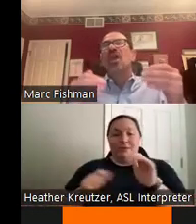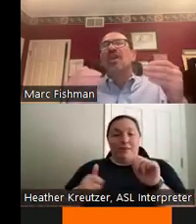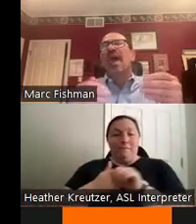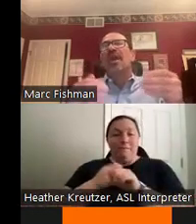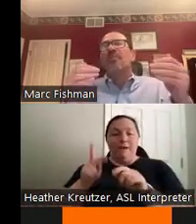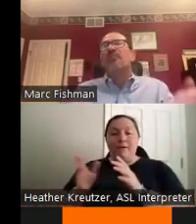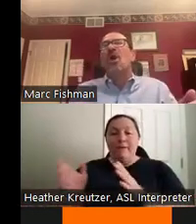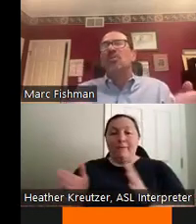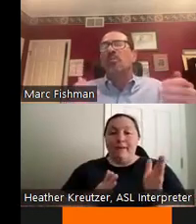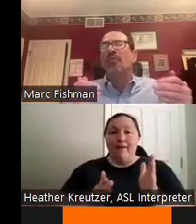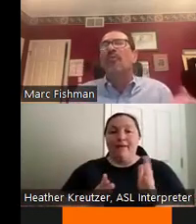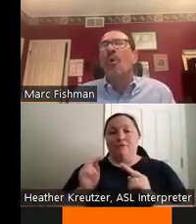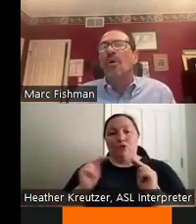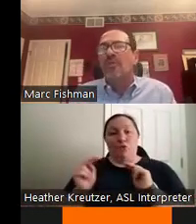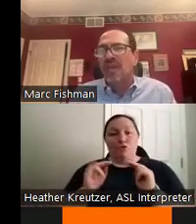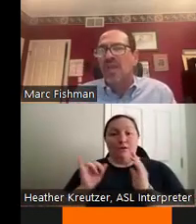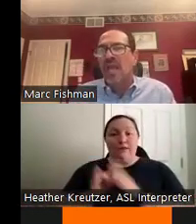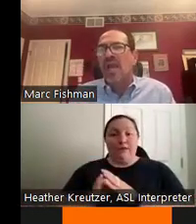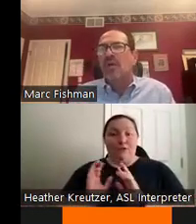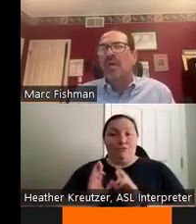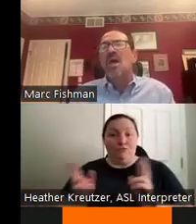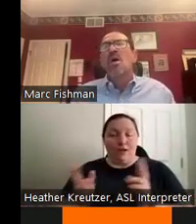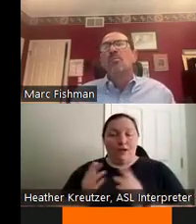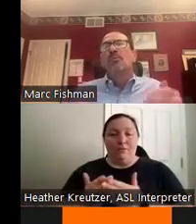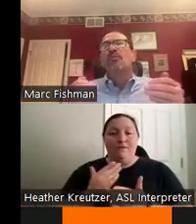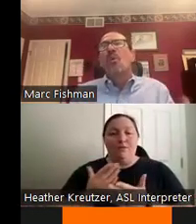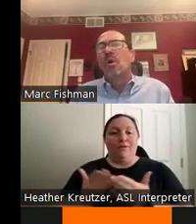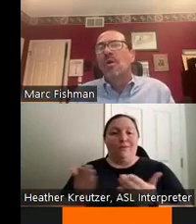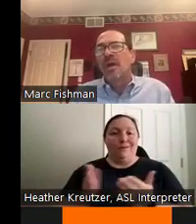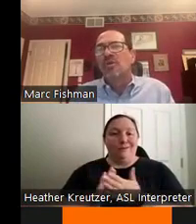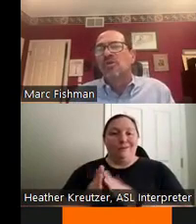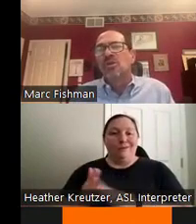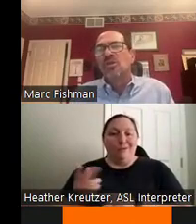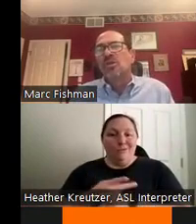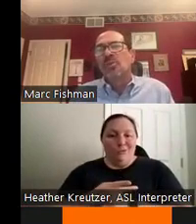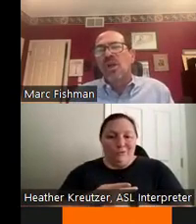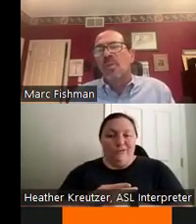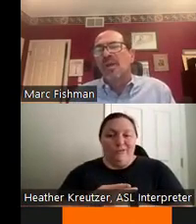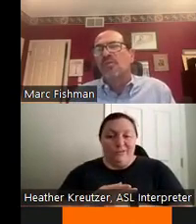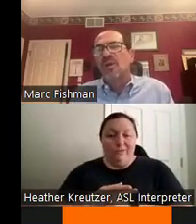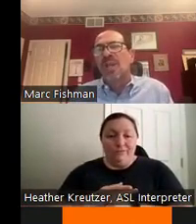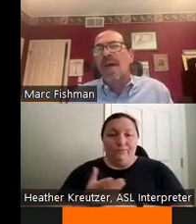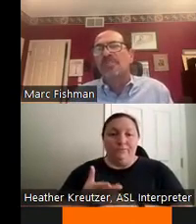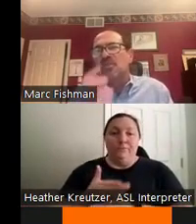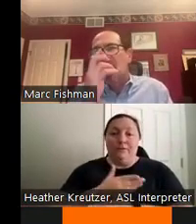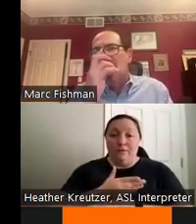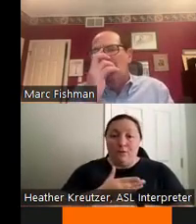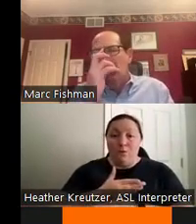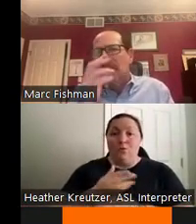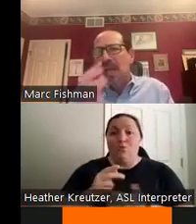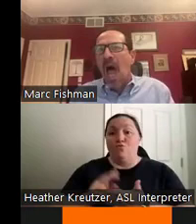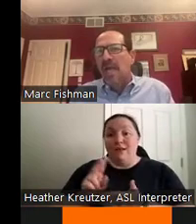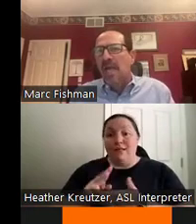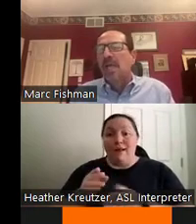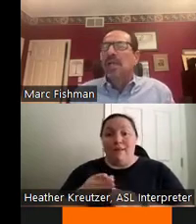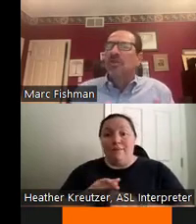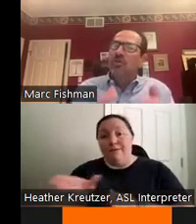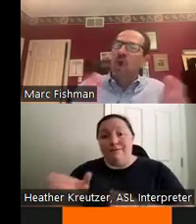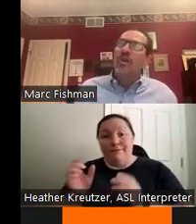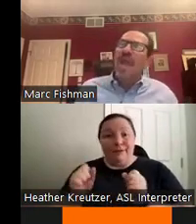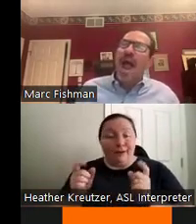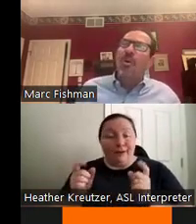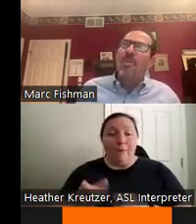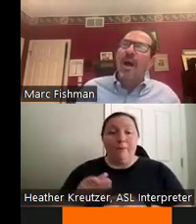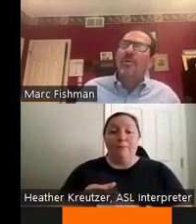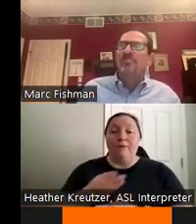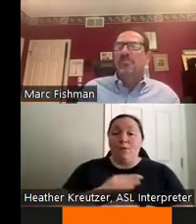let's negotiate that up front before things get hairy, before there's the prospect of relapse and lying.